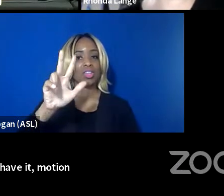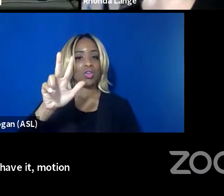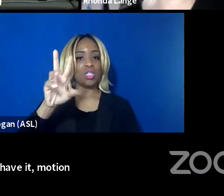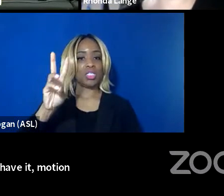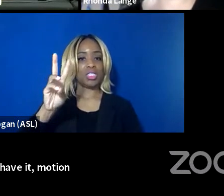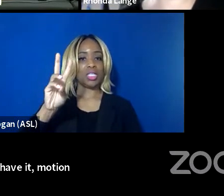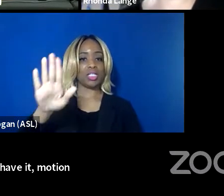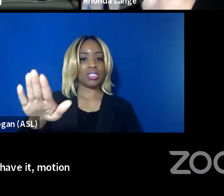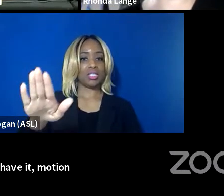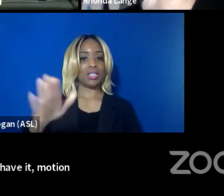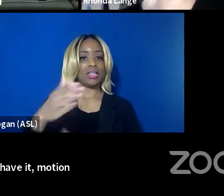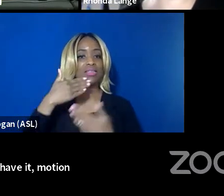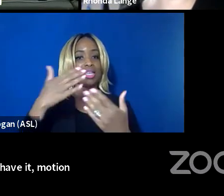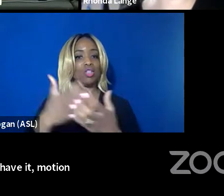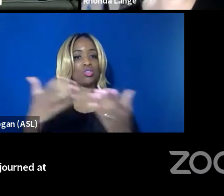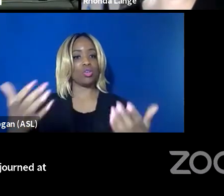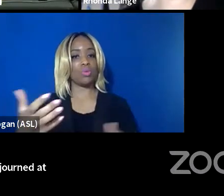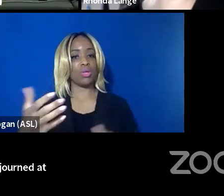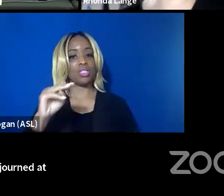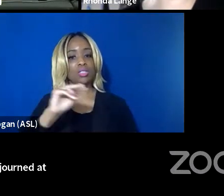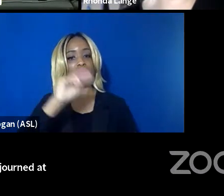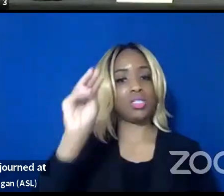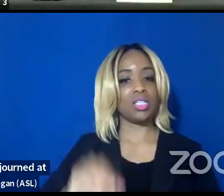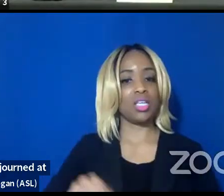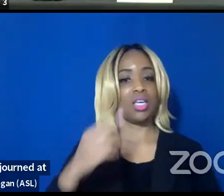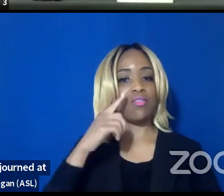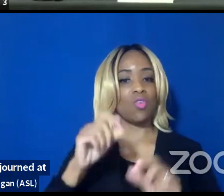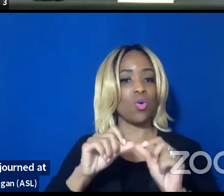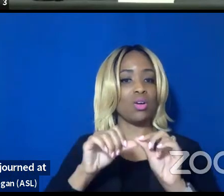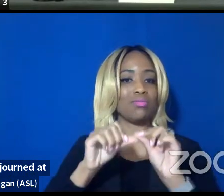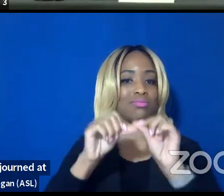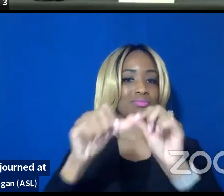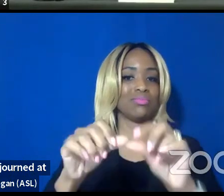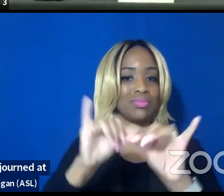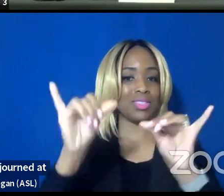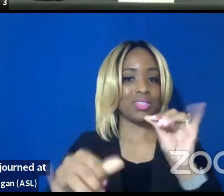7:36 p.m. Thank you so much, Muskegon, for sticking around and for showing up. Thank you.